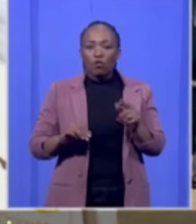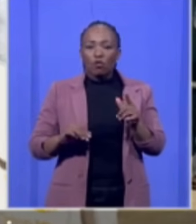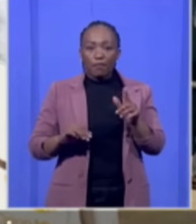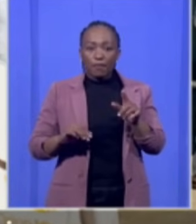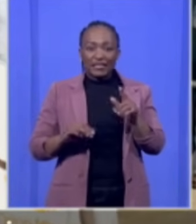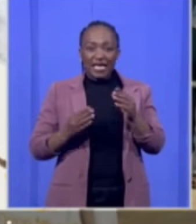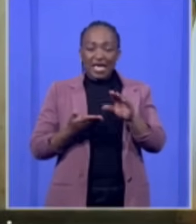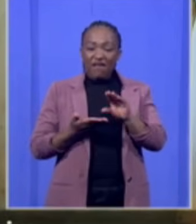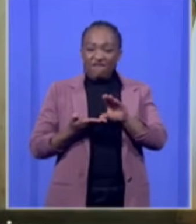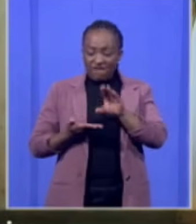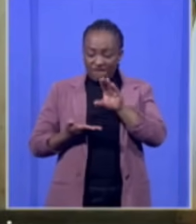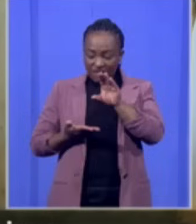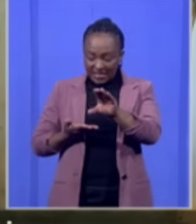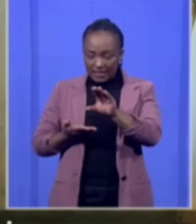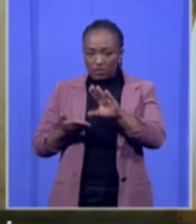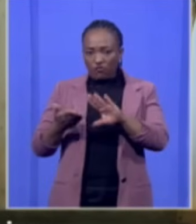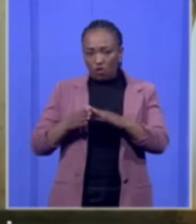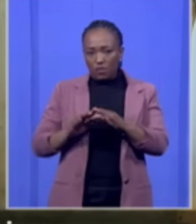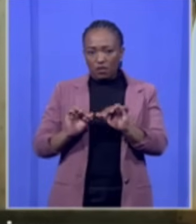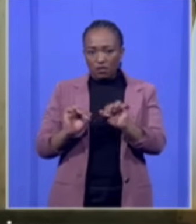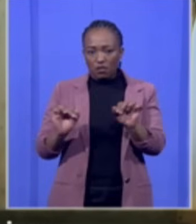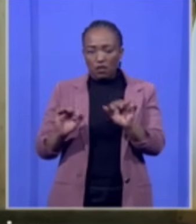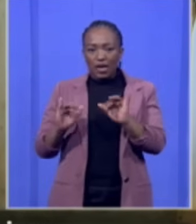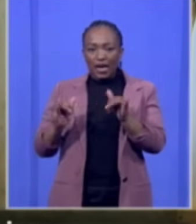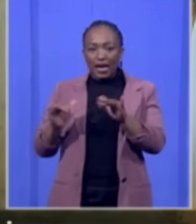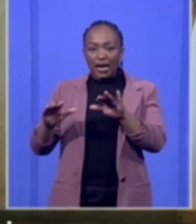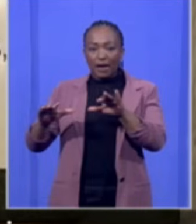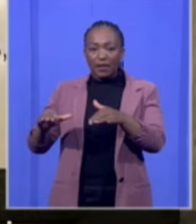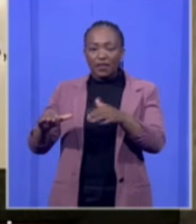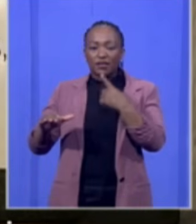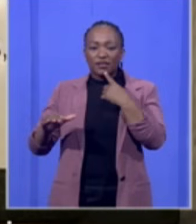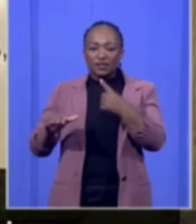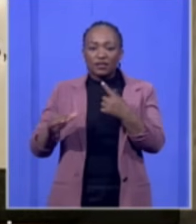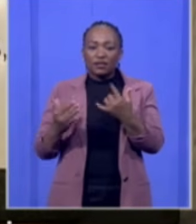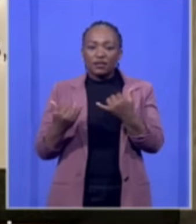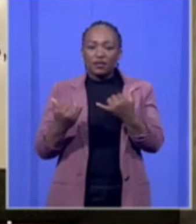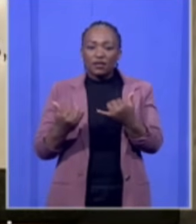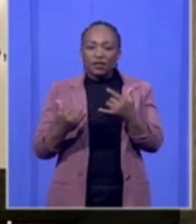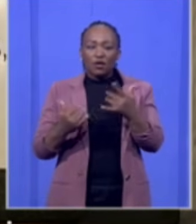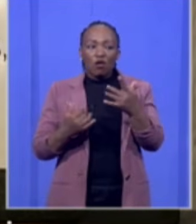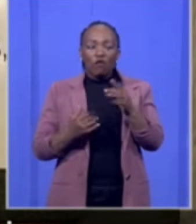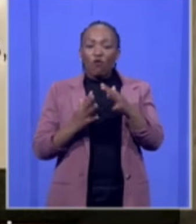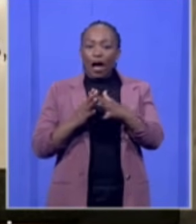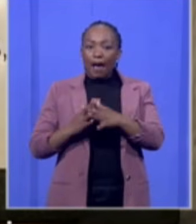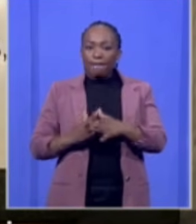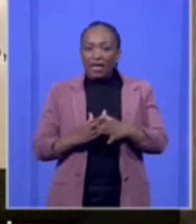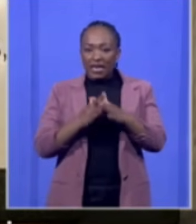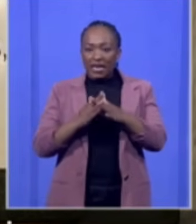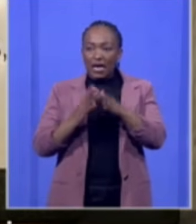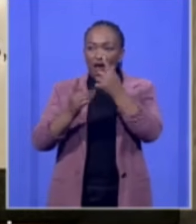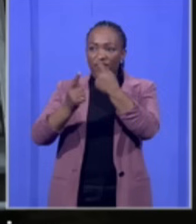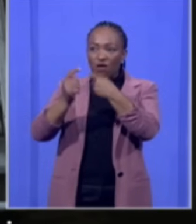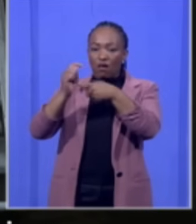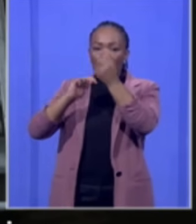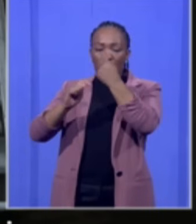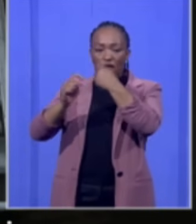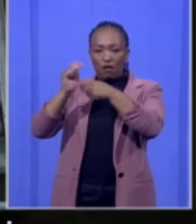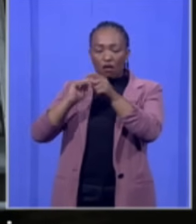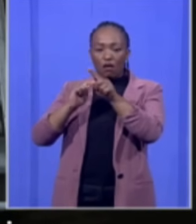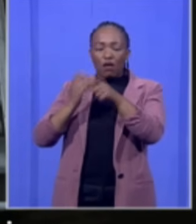in their society. Company e re tshisinyo ya ho nyollwa ha lekgetho la thumello ya thepa America e ke a sitisa maikemisetso